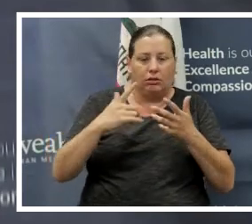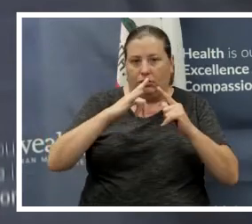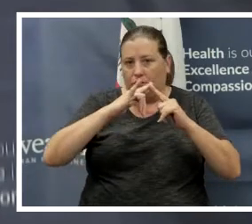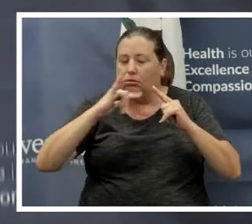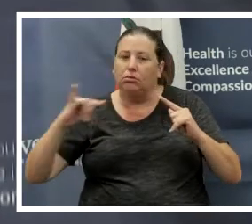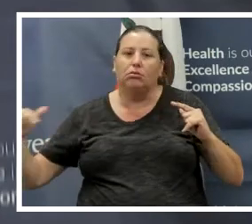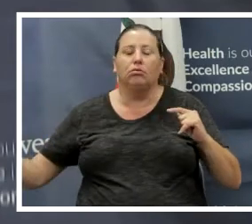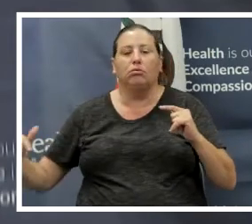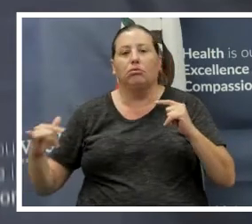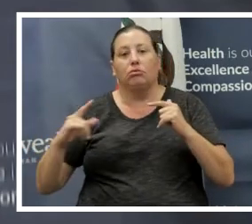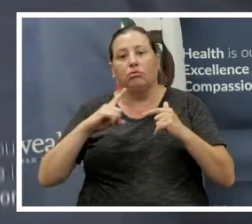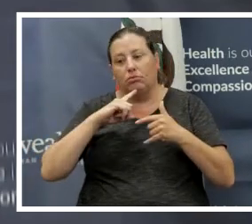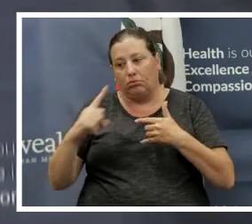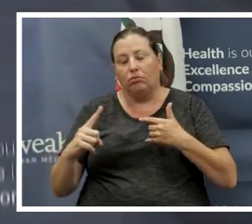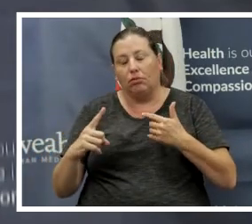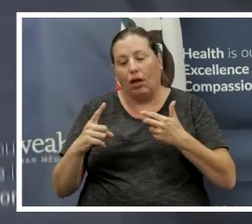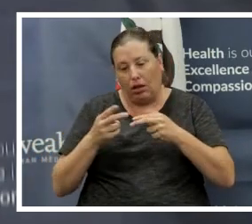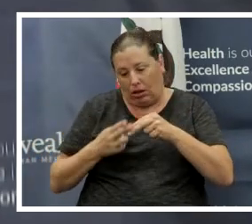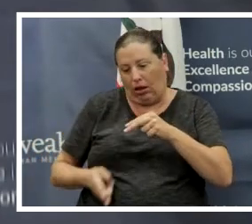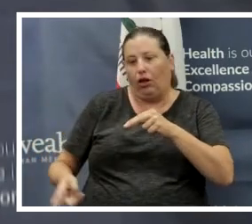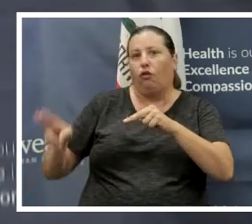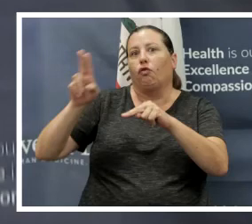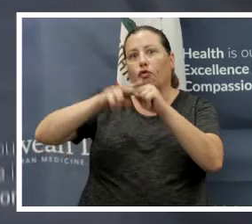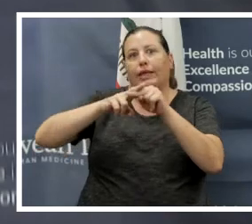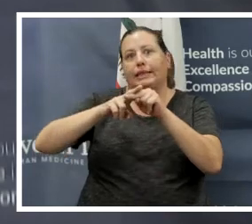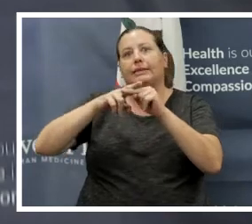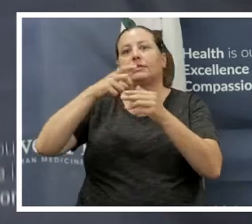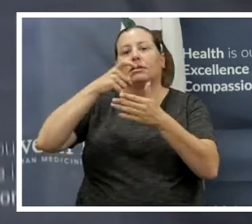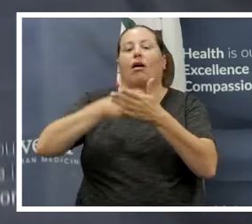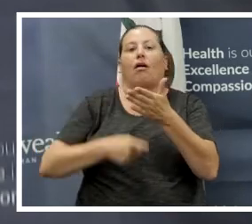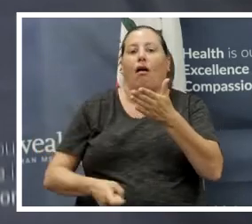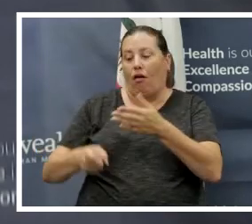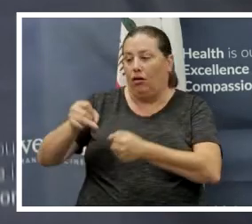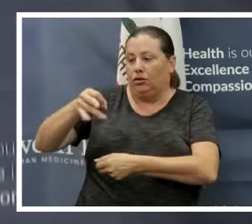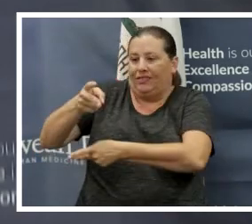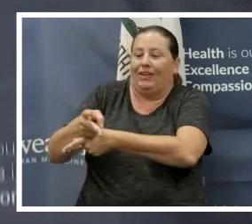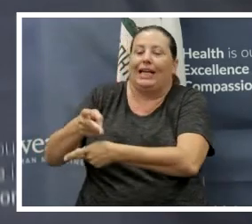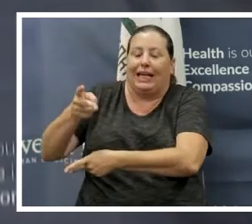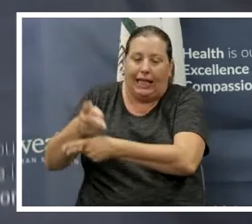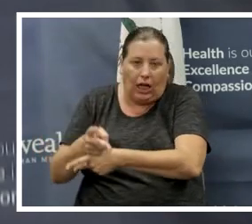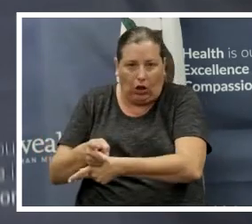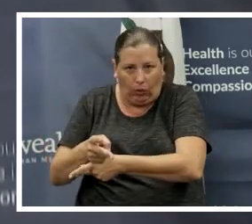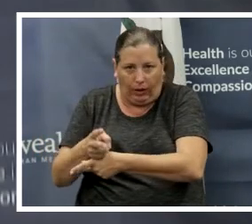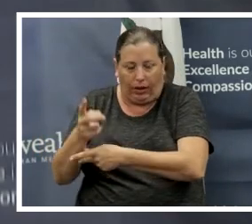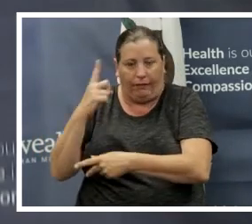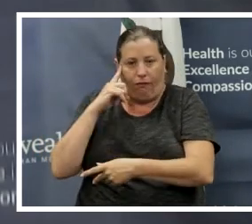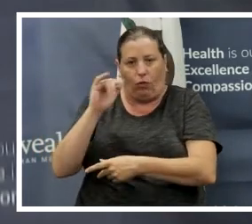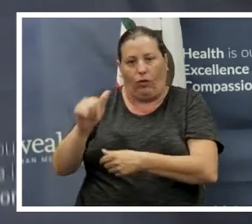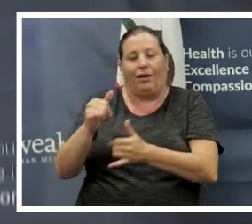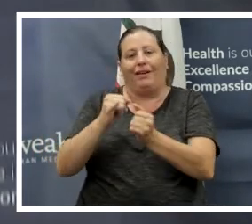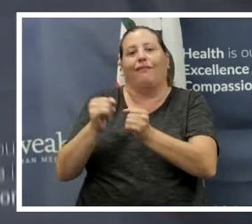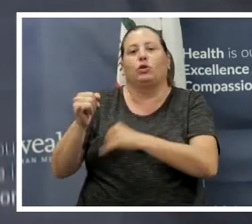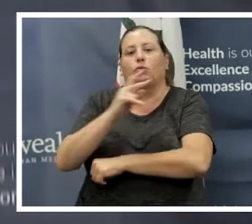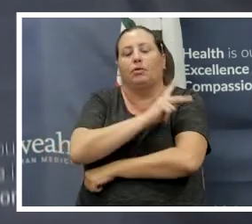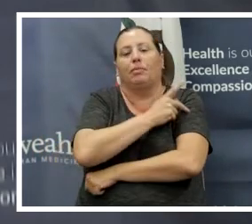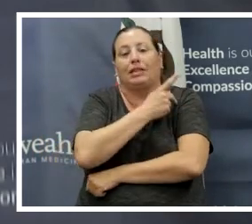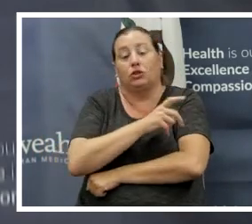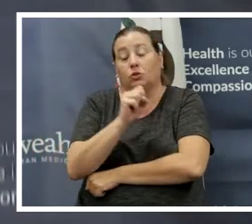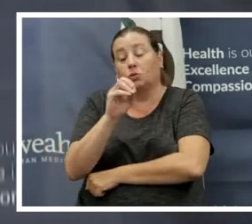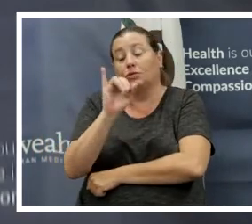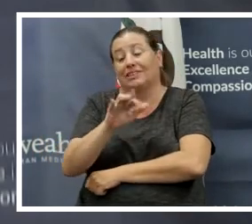that significantly increases the cost of the care of taking care of that population. So those